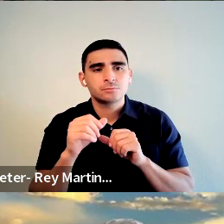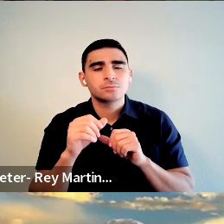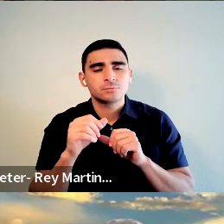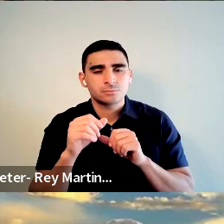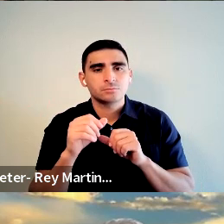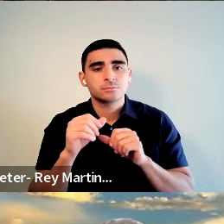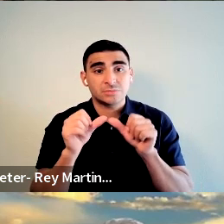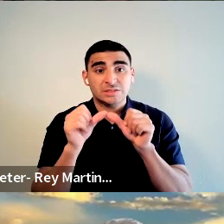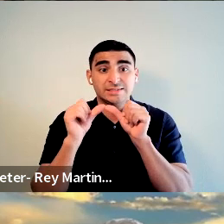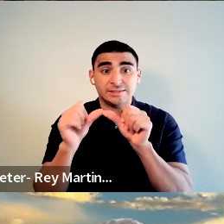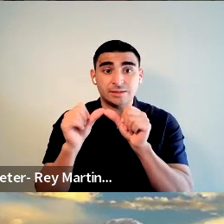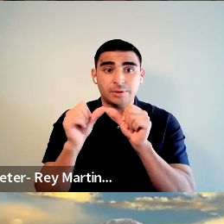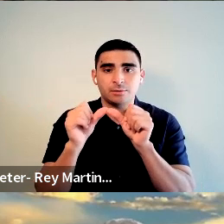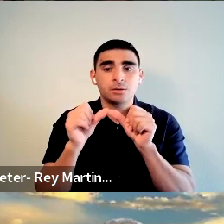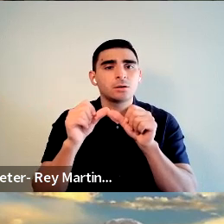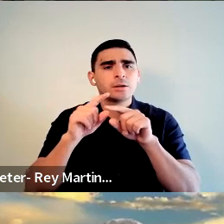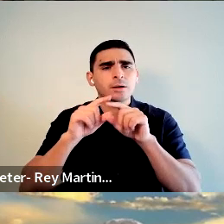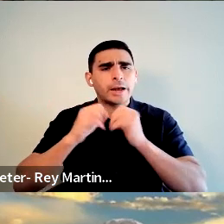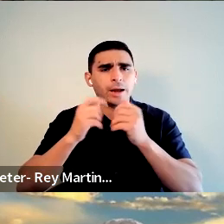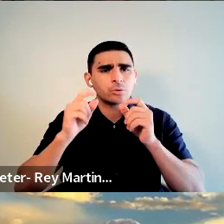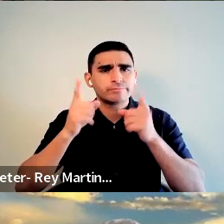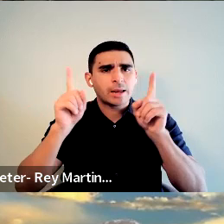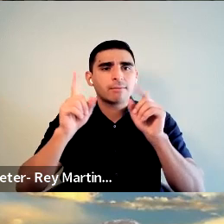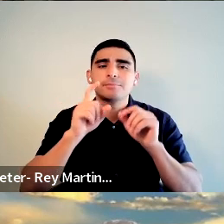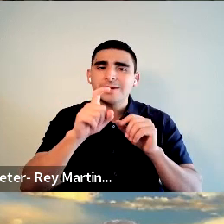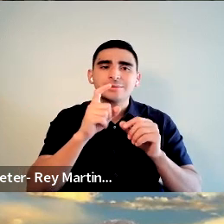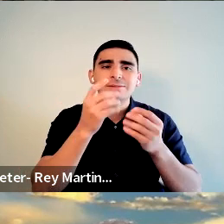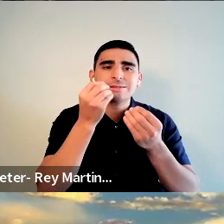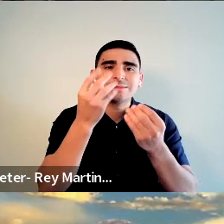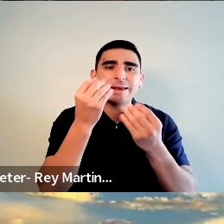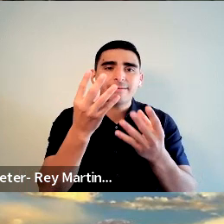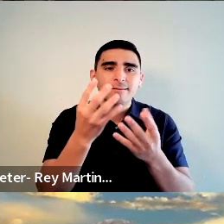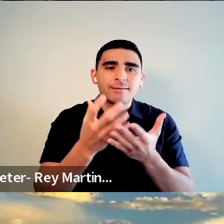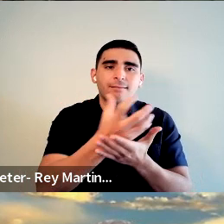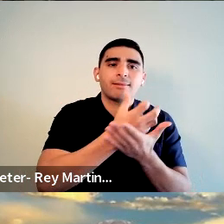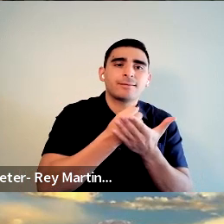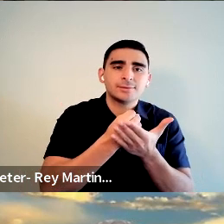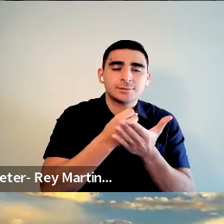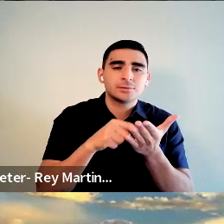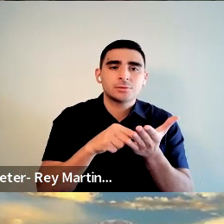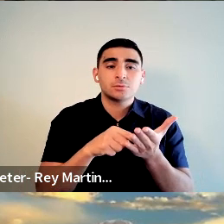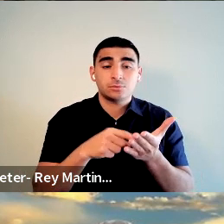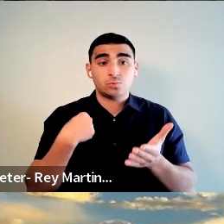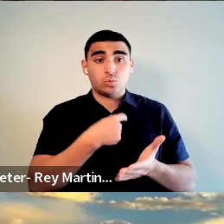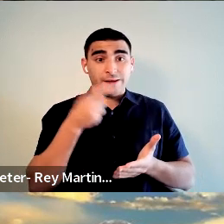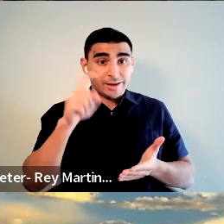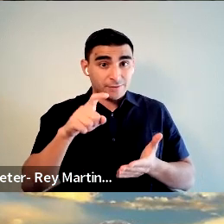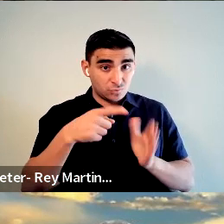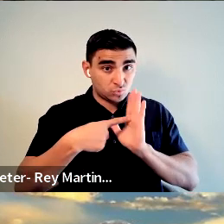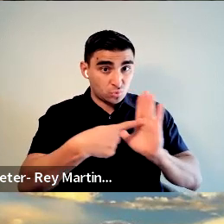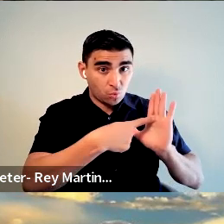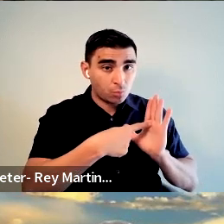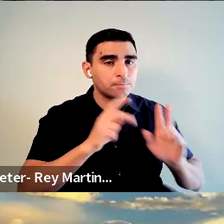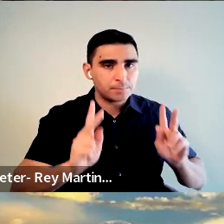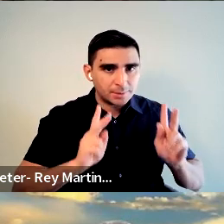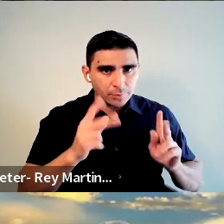developed around our data collection, and that we really needed to show that people were having increased